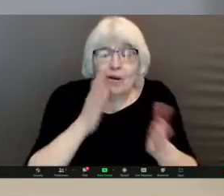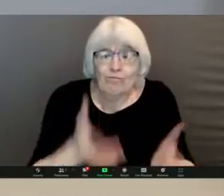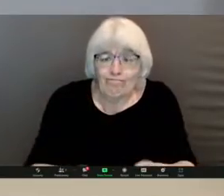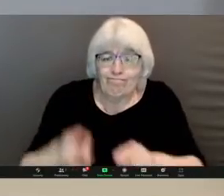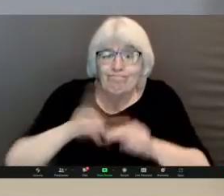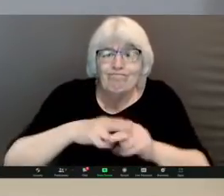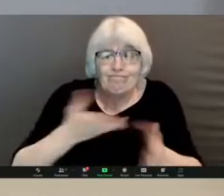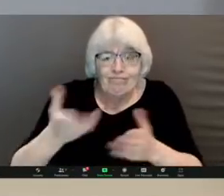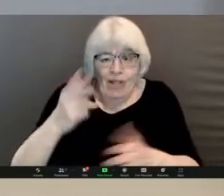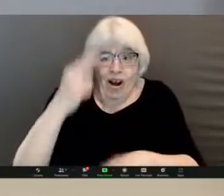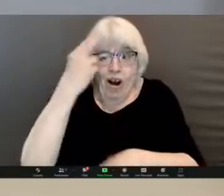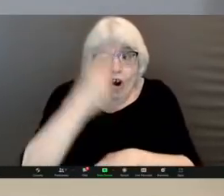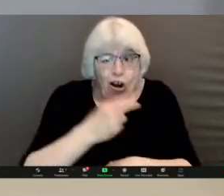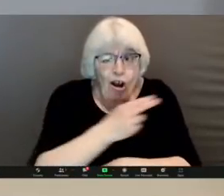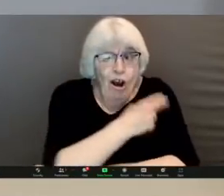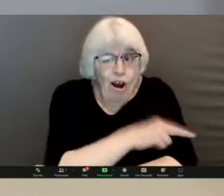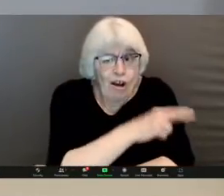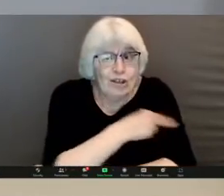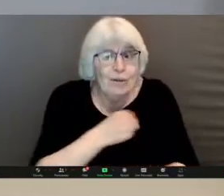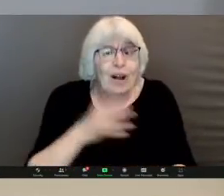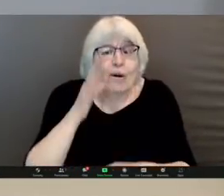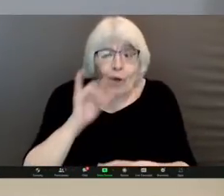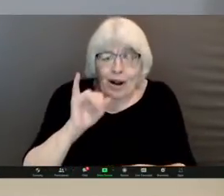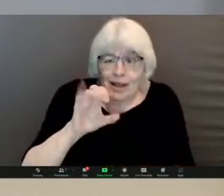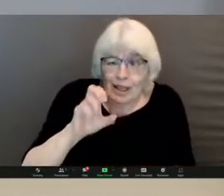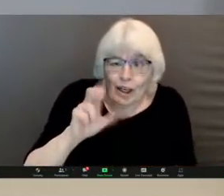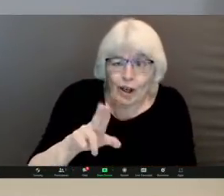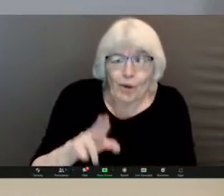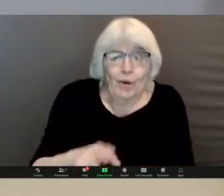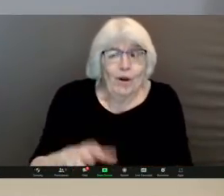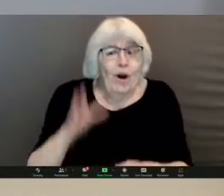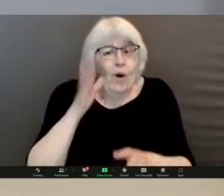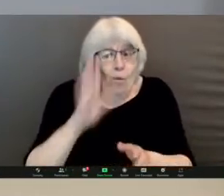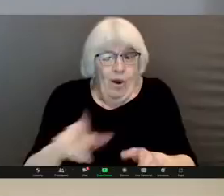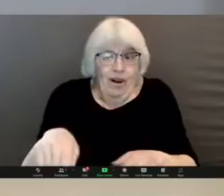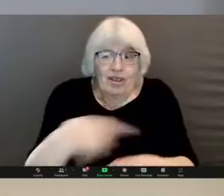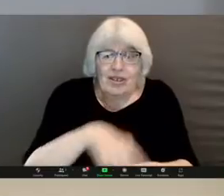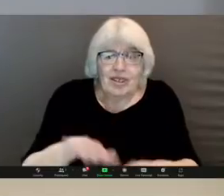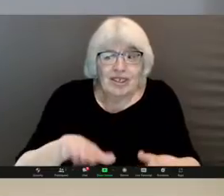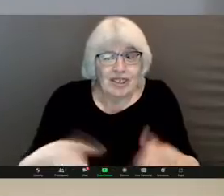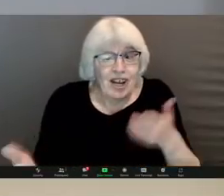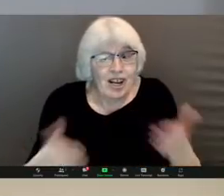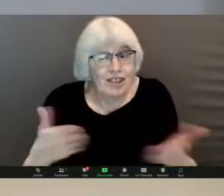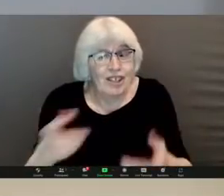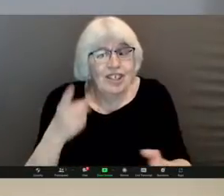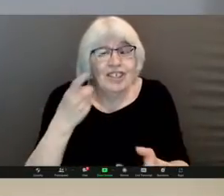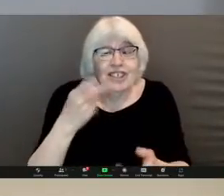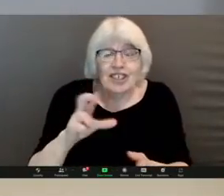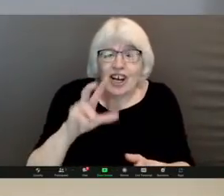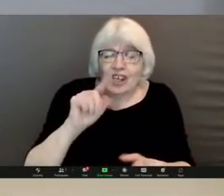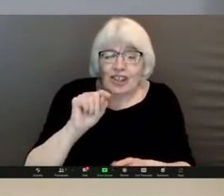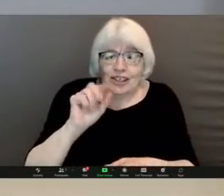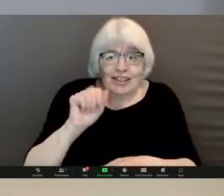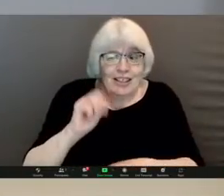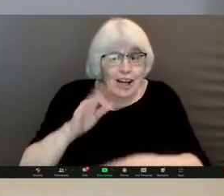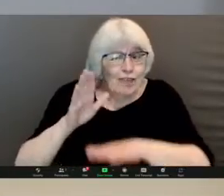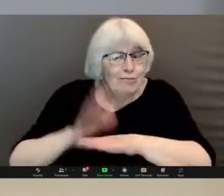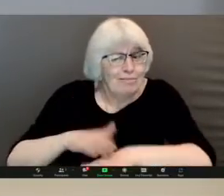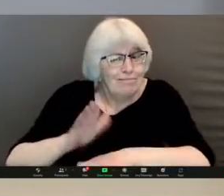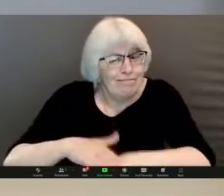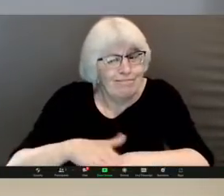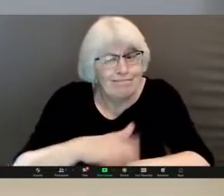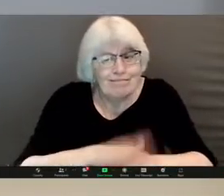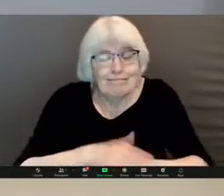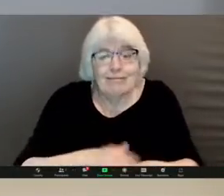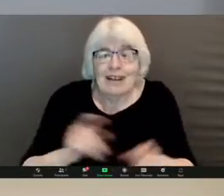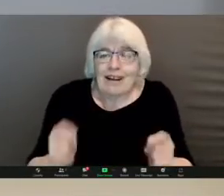to lower the predicted number of new cases, we need to do the following: immediately increase the vaccine uptake and close the protection gap